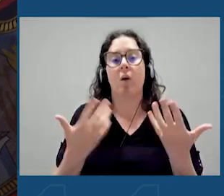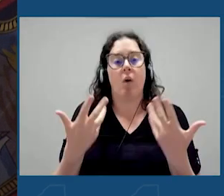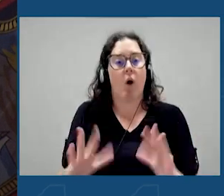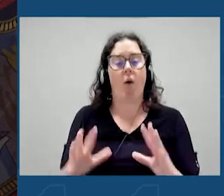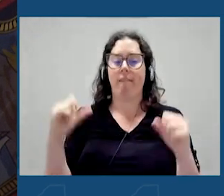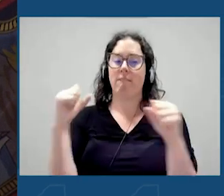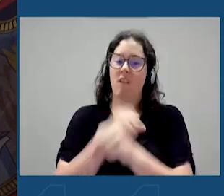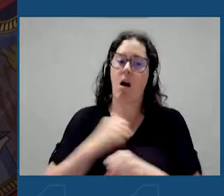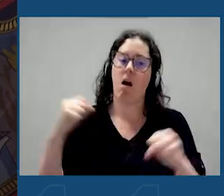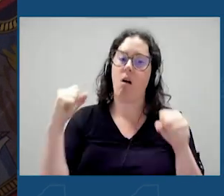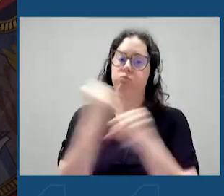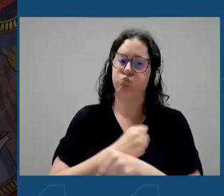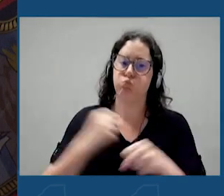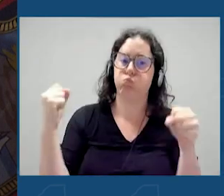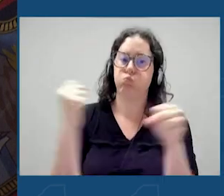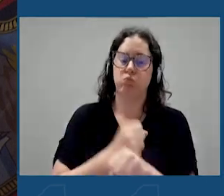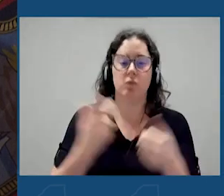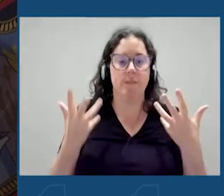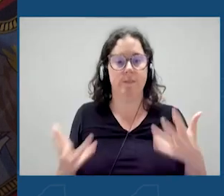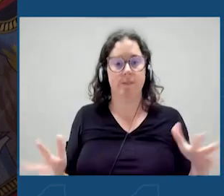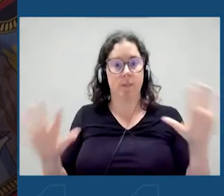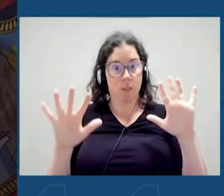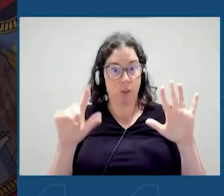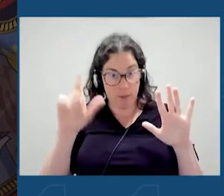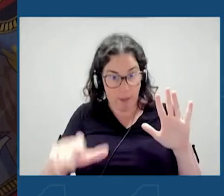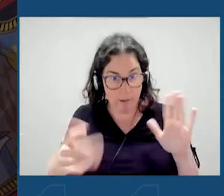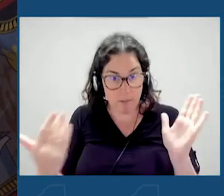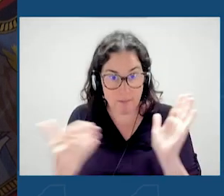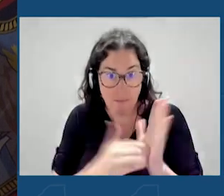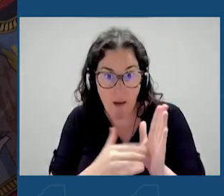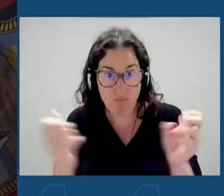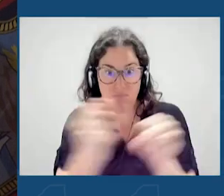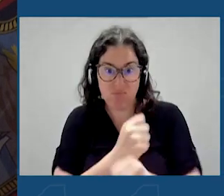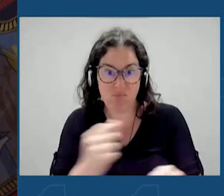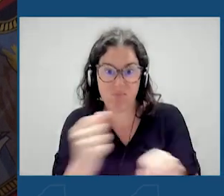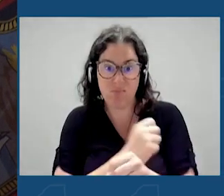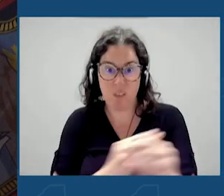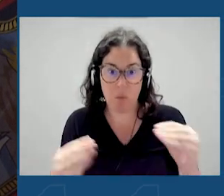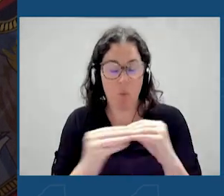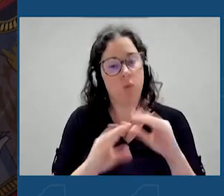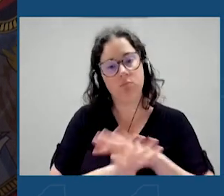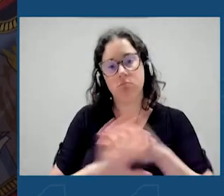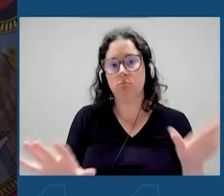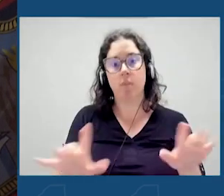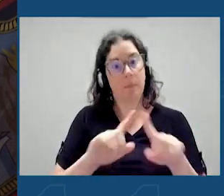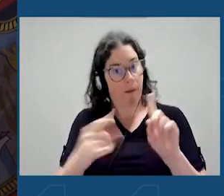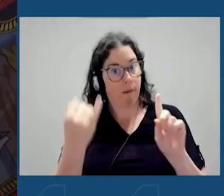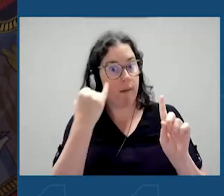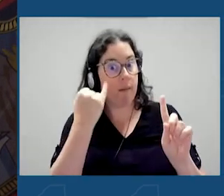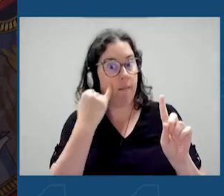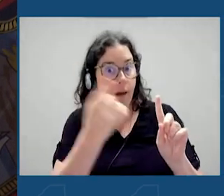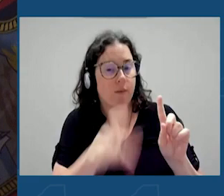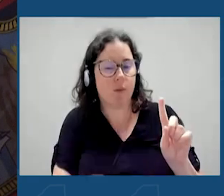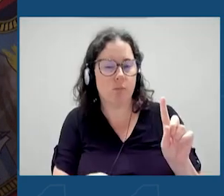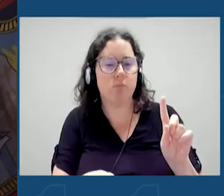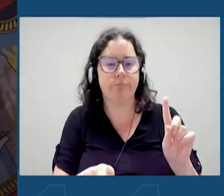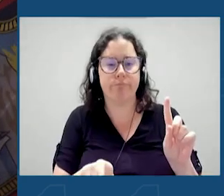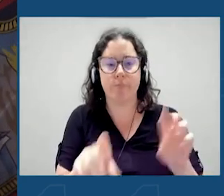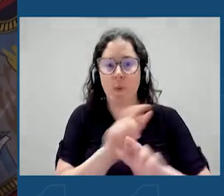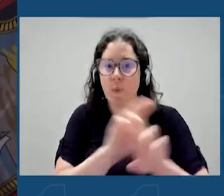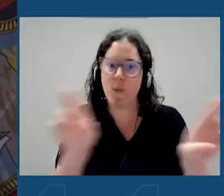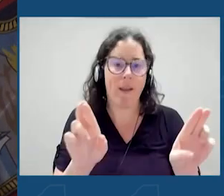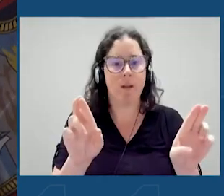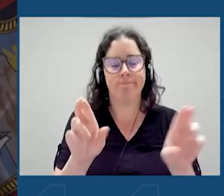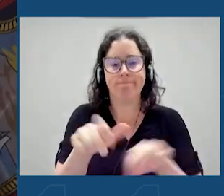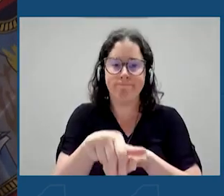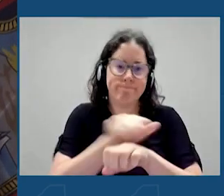battle. We should not have to fight it again. But we're ready. We're ready for battle. We'll